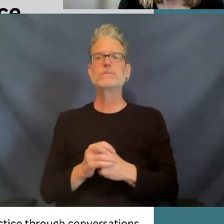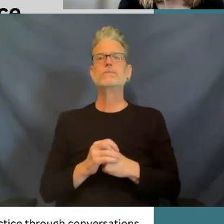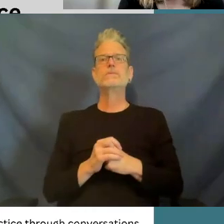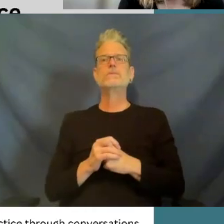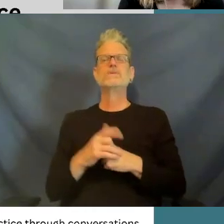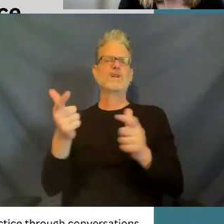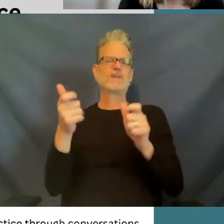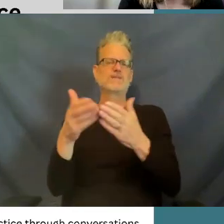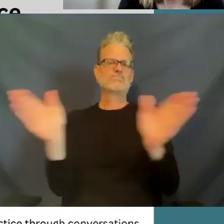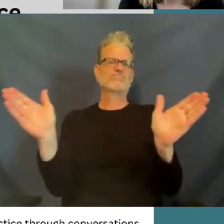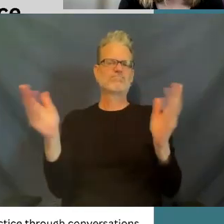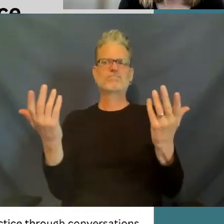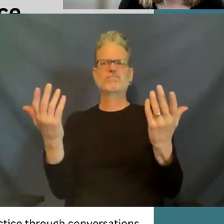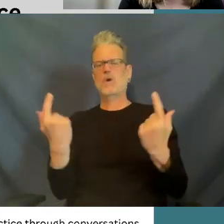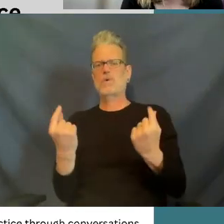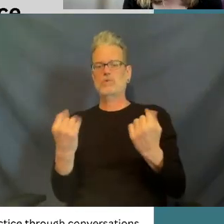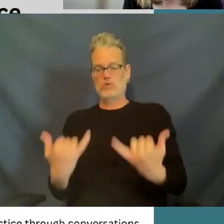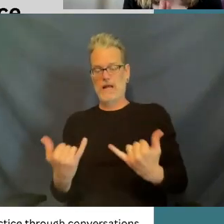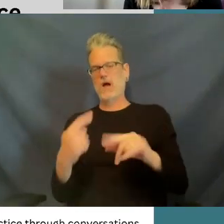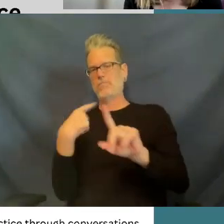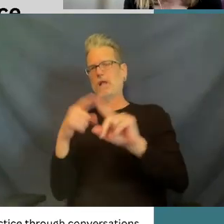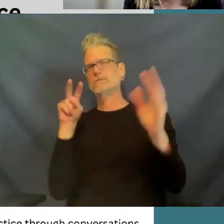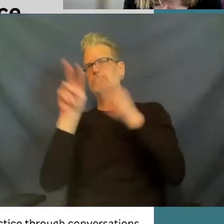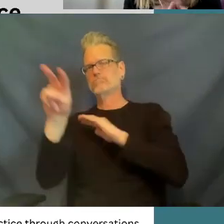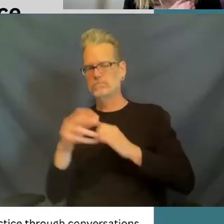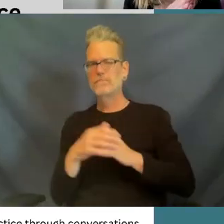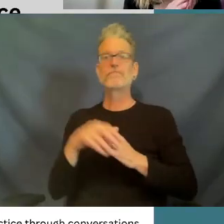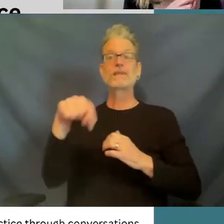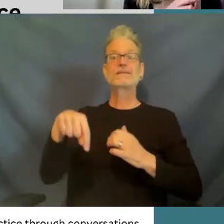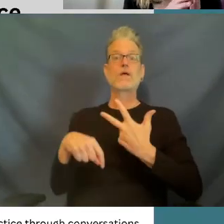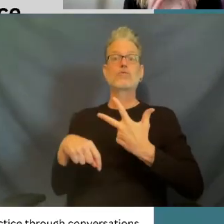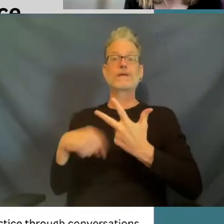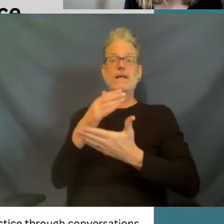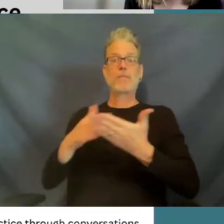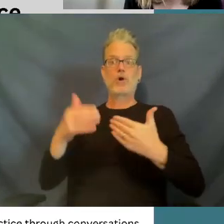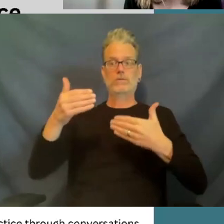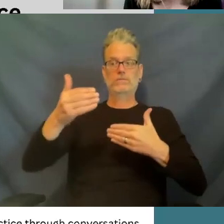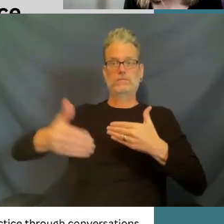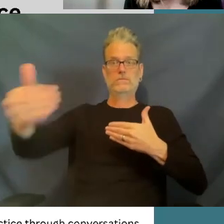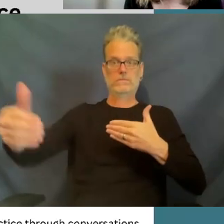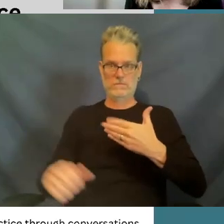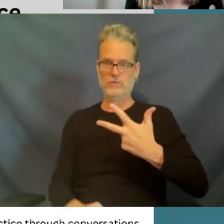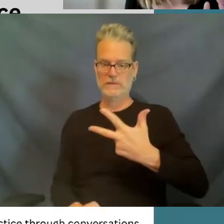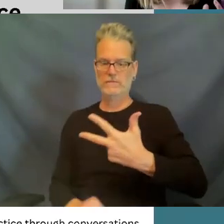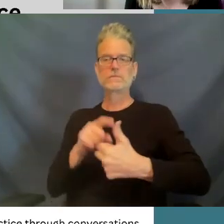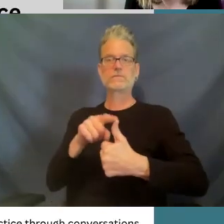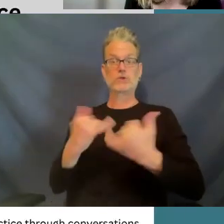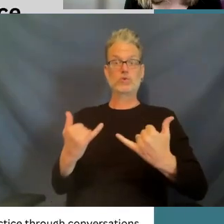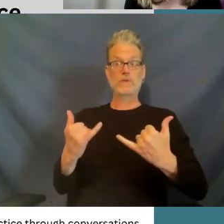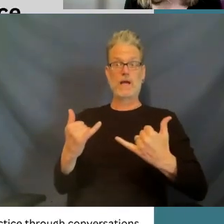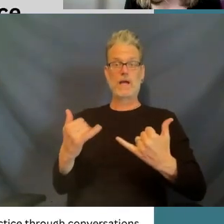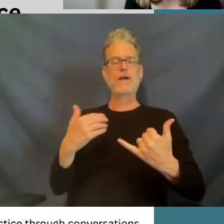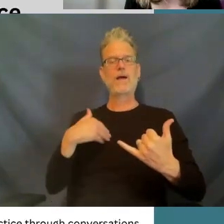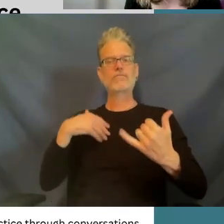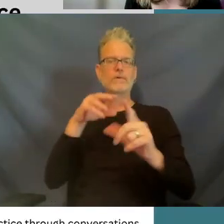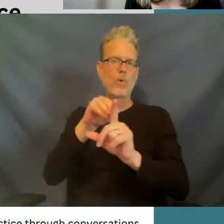of where we are and where we're headed, this is a three-part series. The goal for today is really to provide a high-level